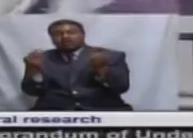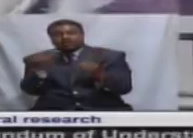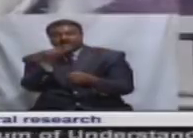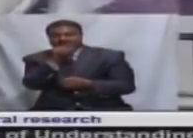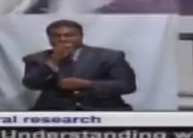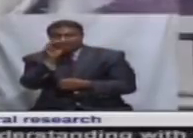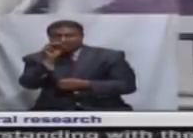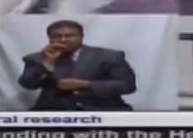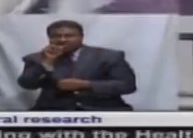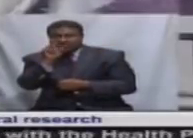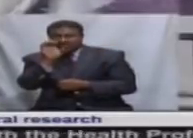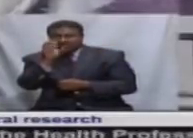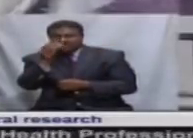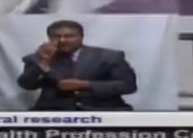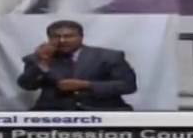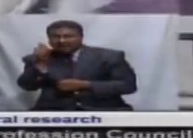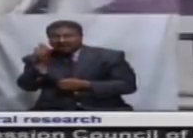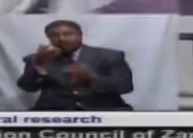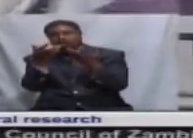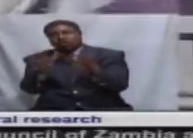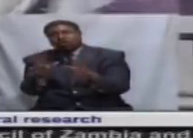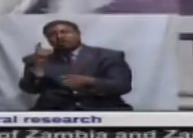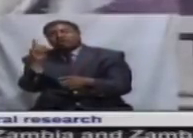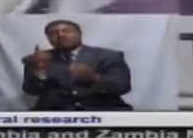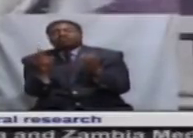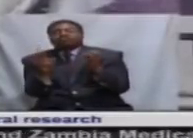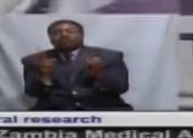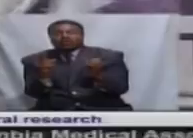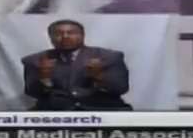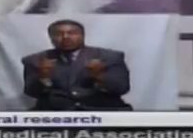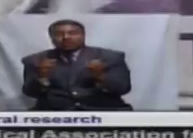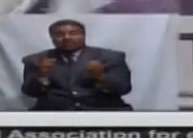the equipment on behalf of management. This is